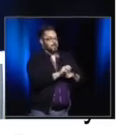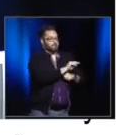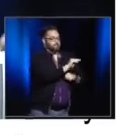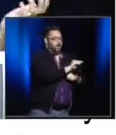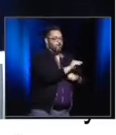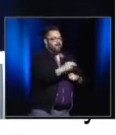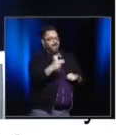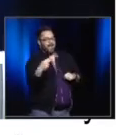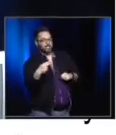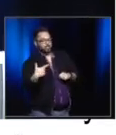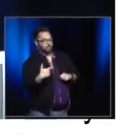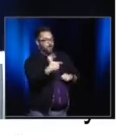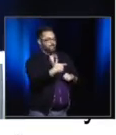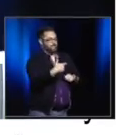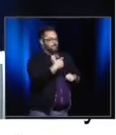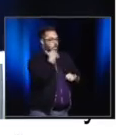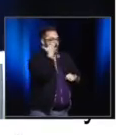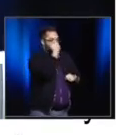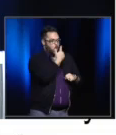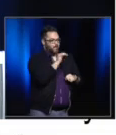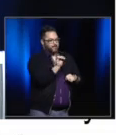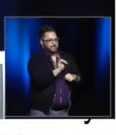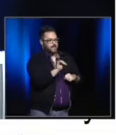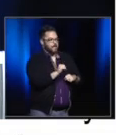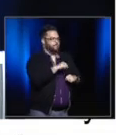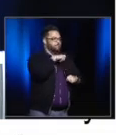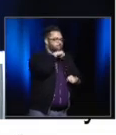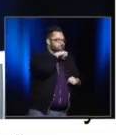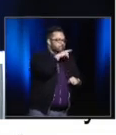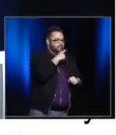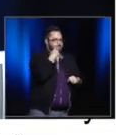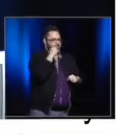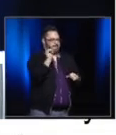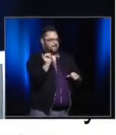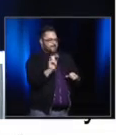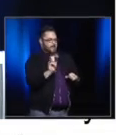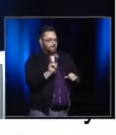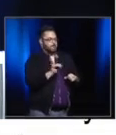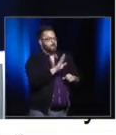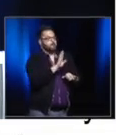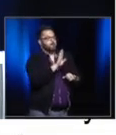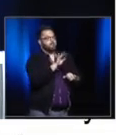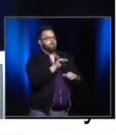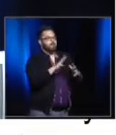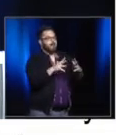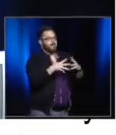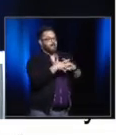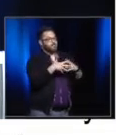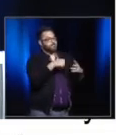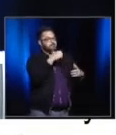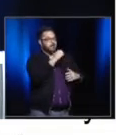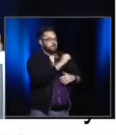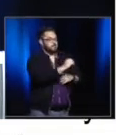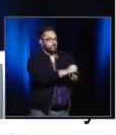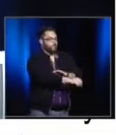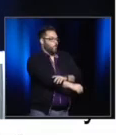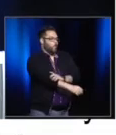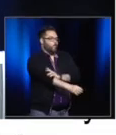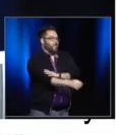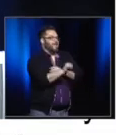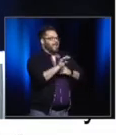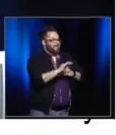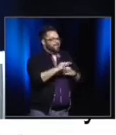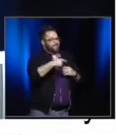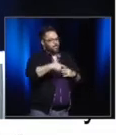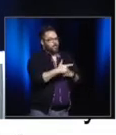same, much like they look the same. But we do know that the bycatch risk is not zero for as long as dolphins are ranging beyond those